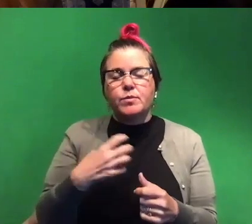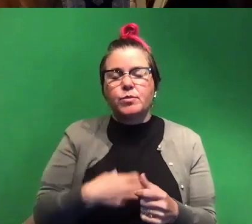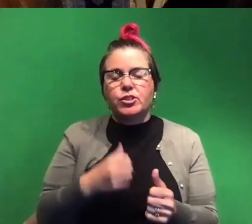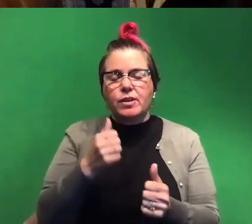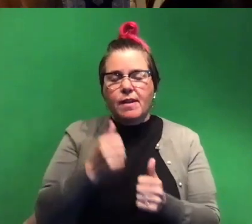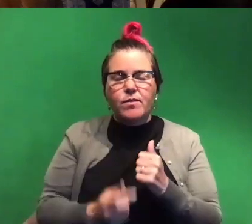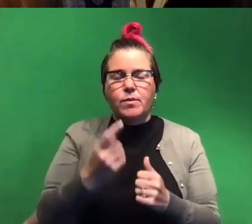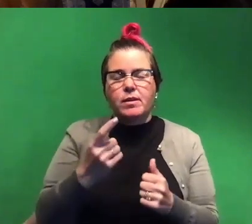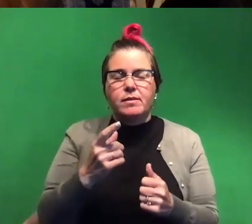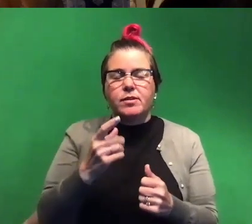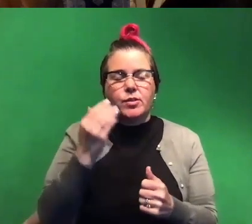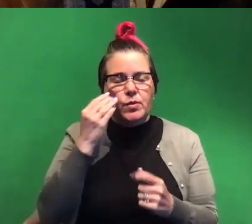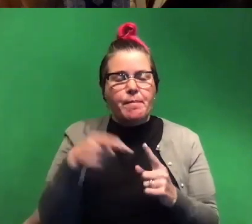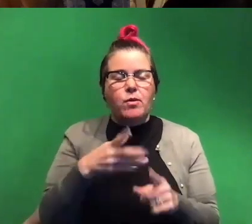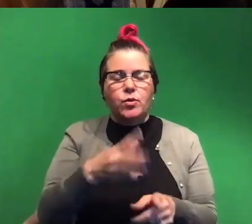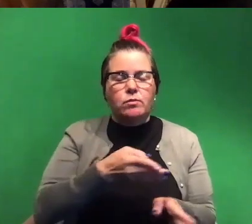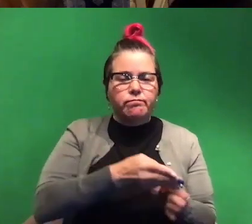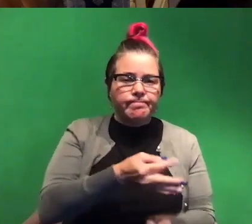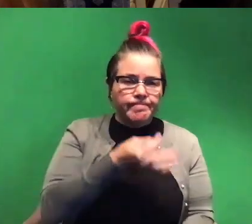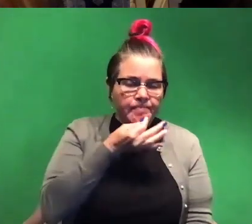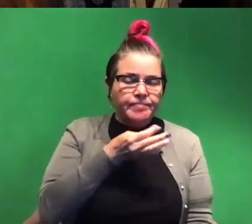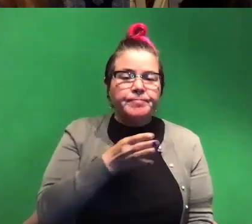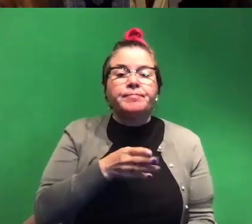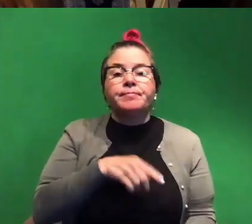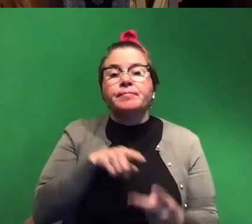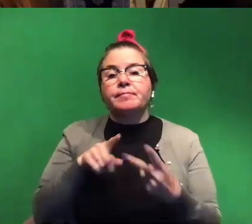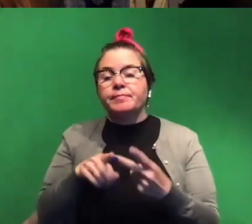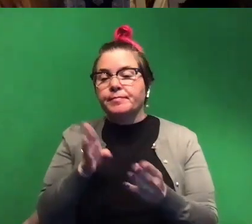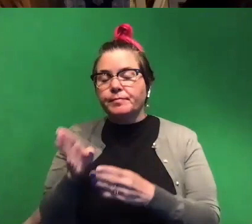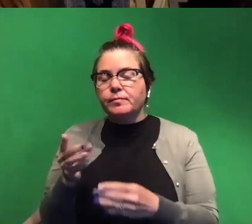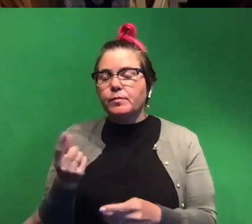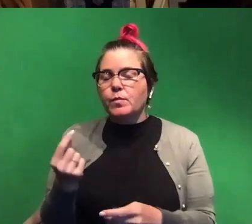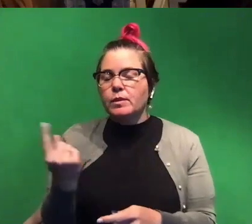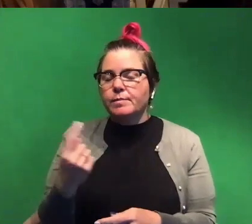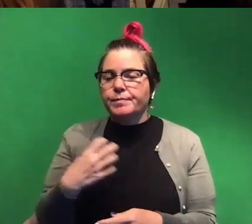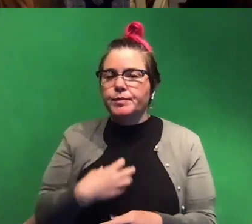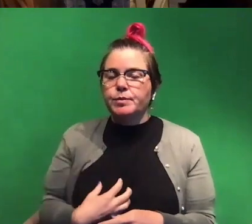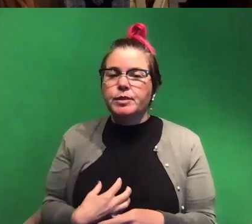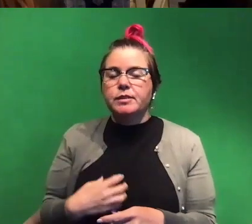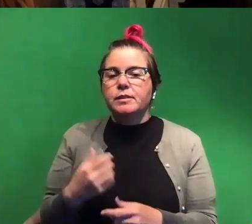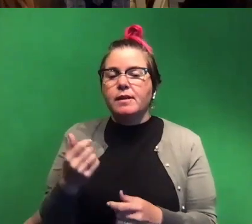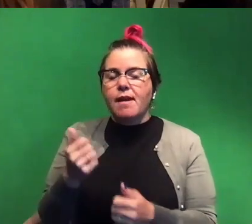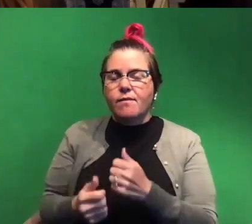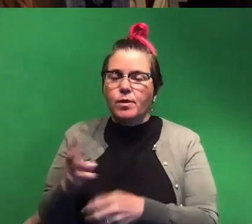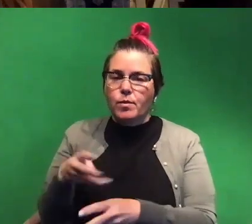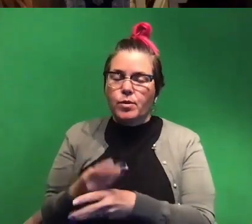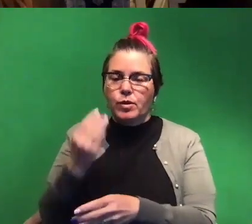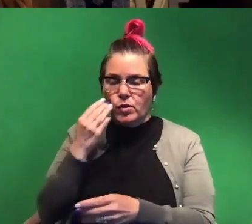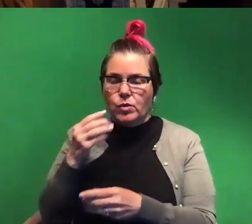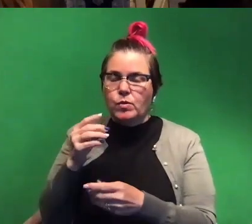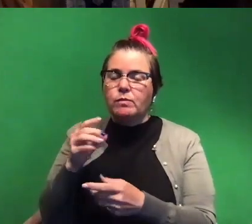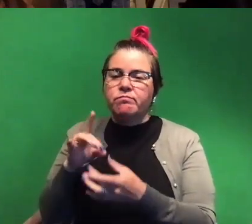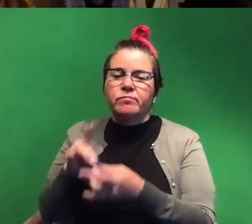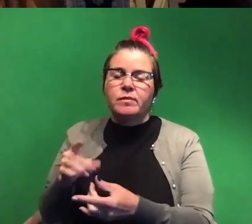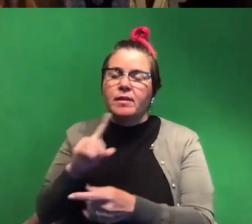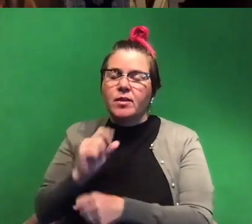everybody knew about your area of expertise? And the second question is, what is something that you wish everybody in the world knew about literally